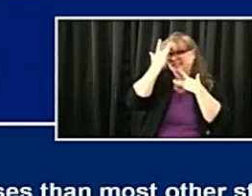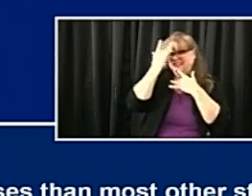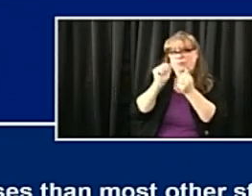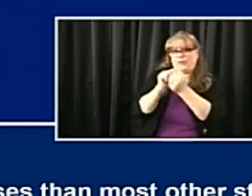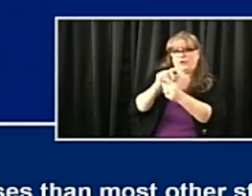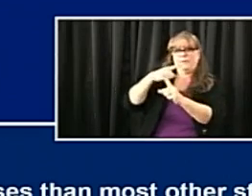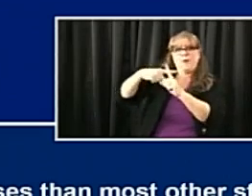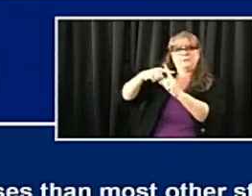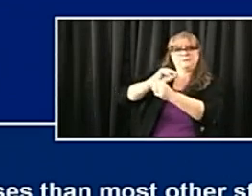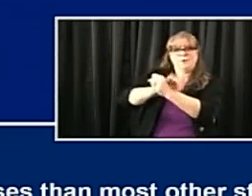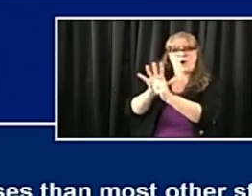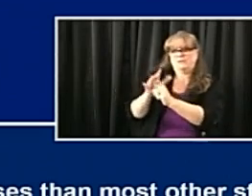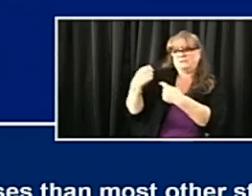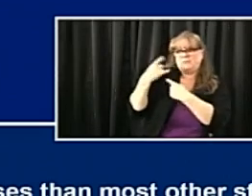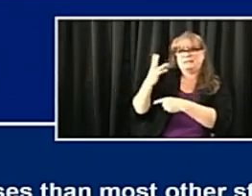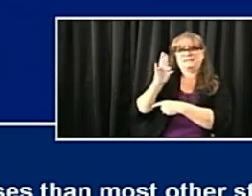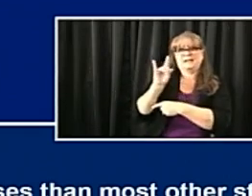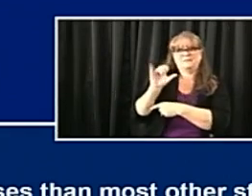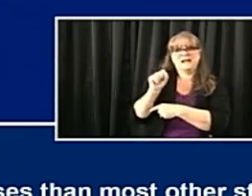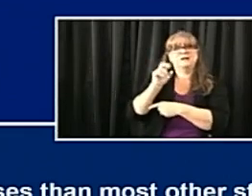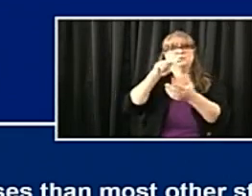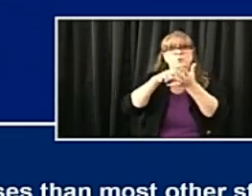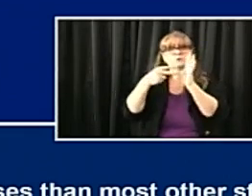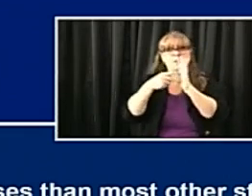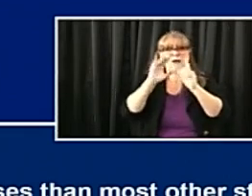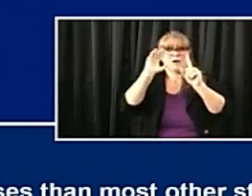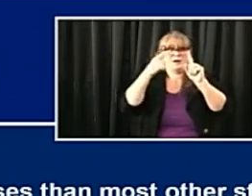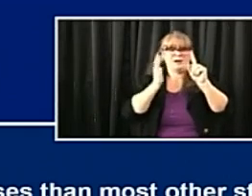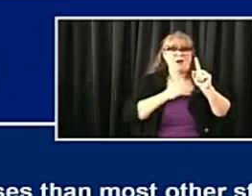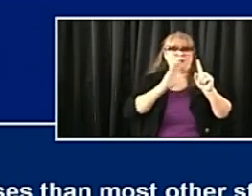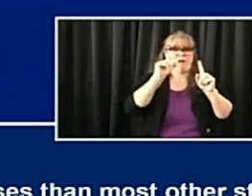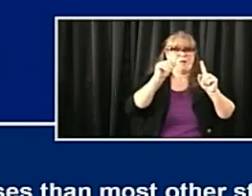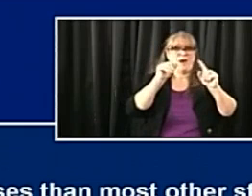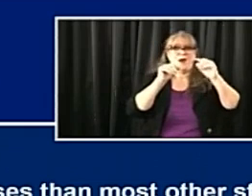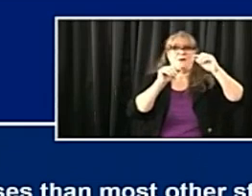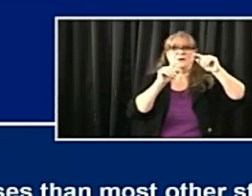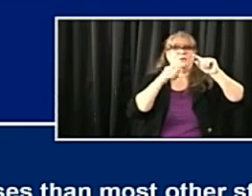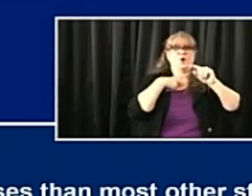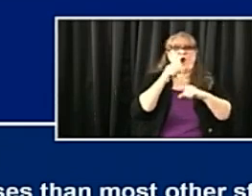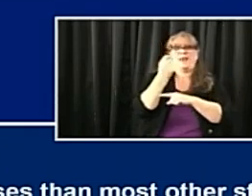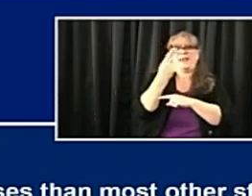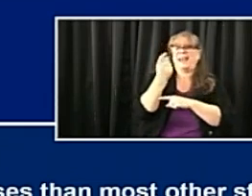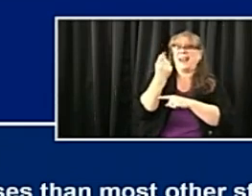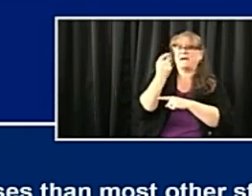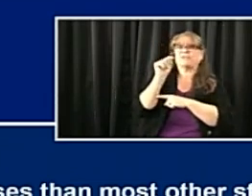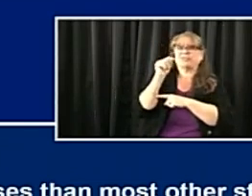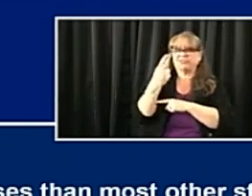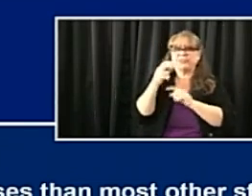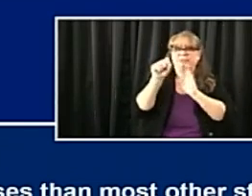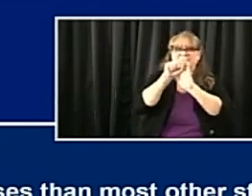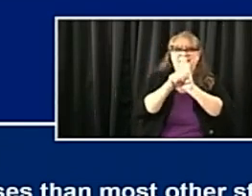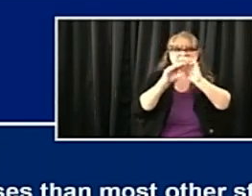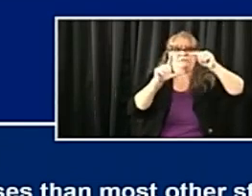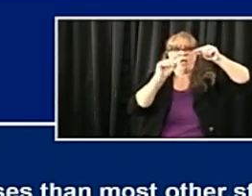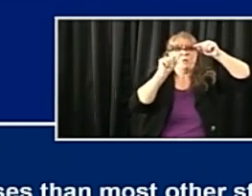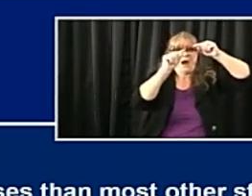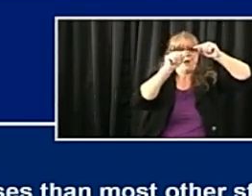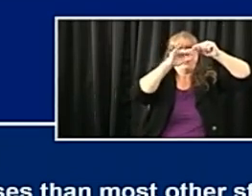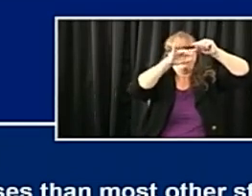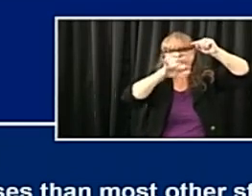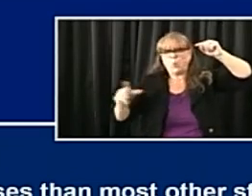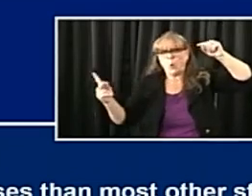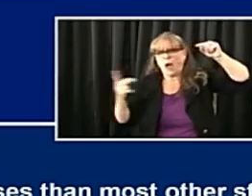well compared to other states. We are 11th in states for the lowest rate of COVID-19 occurring across the country right now.